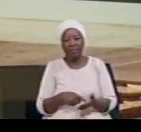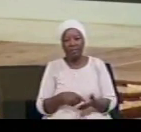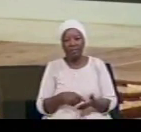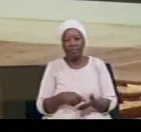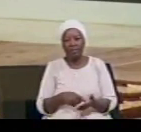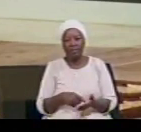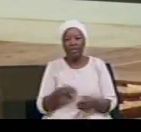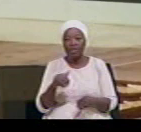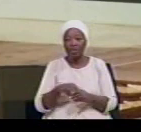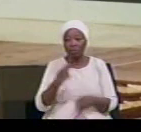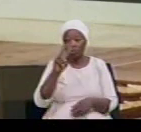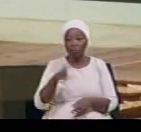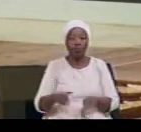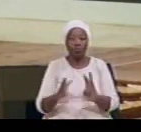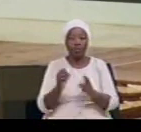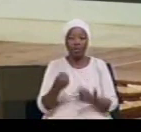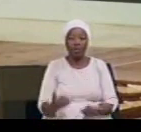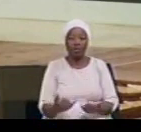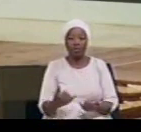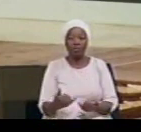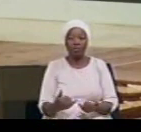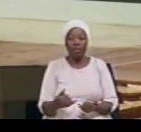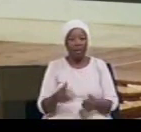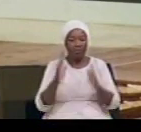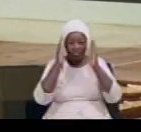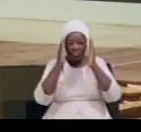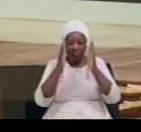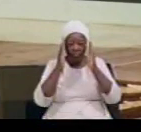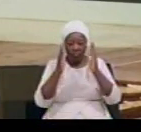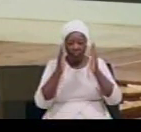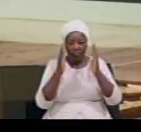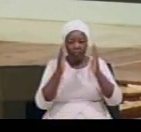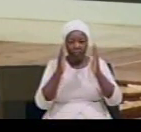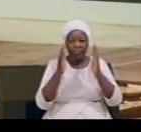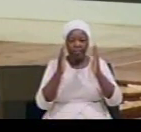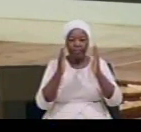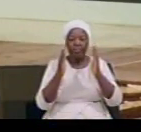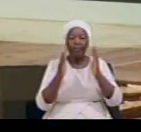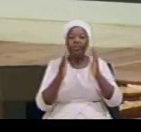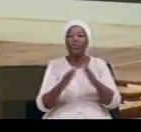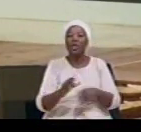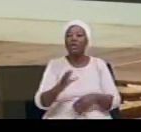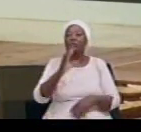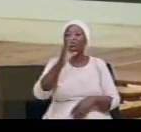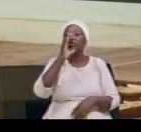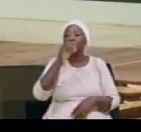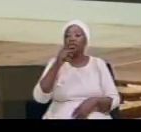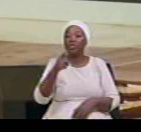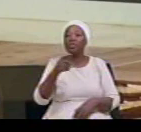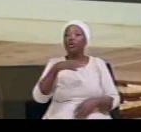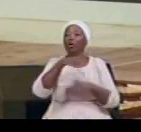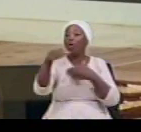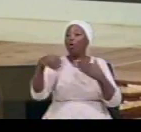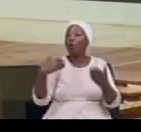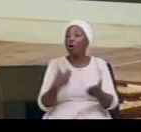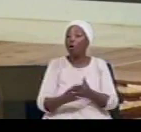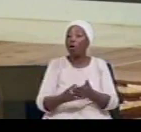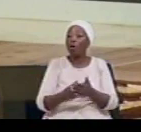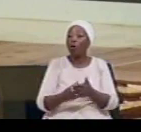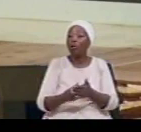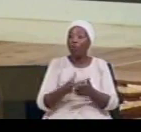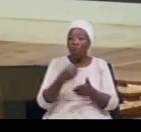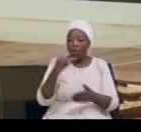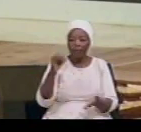ways. Are you paying attention? Drink ye all of it. That